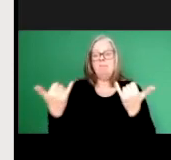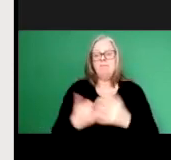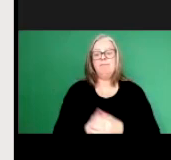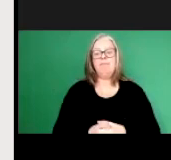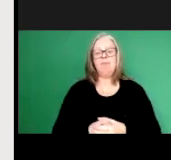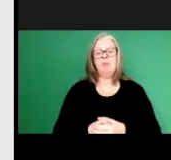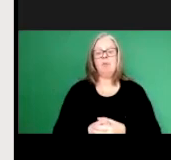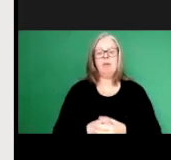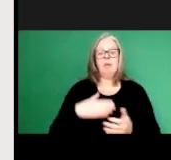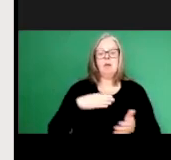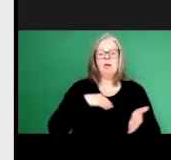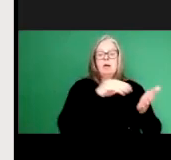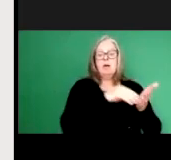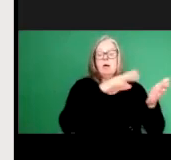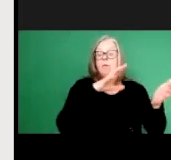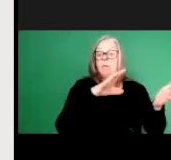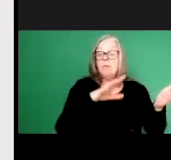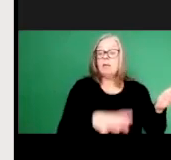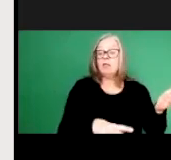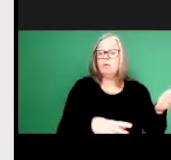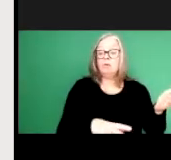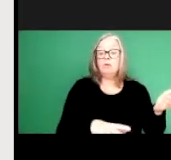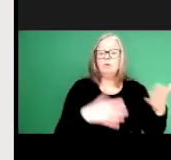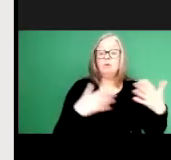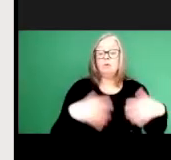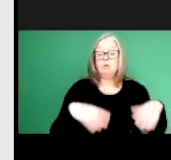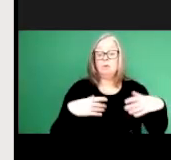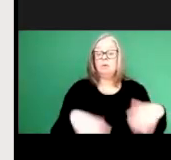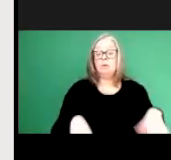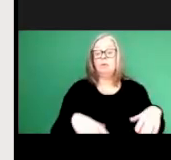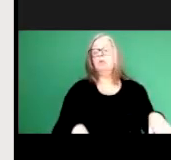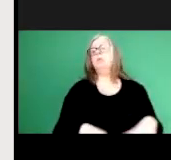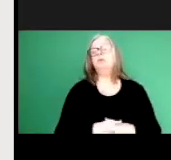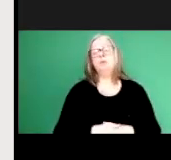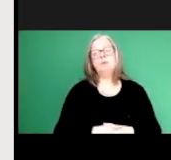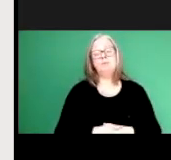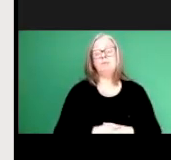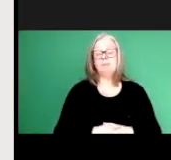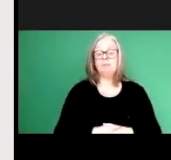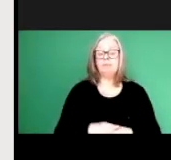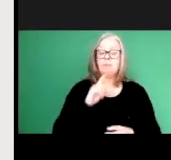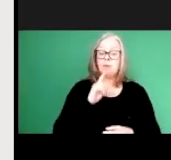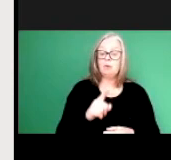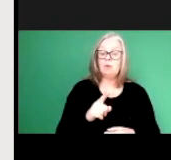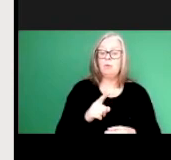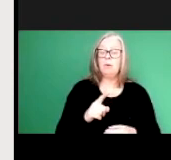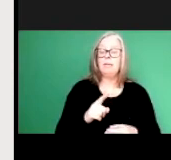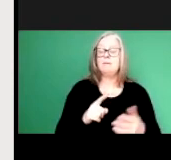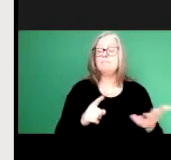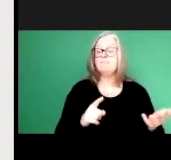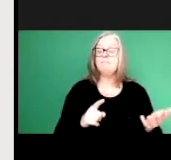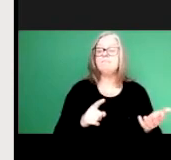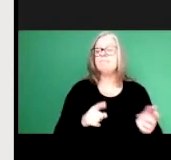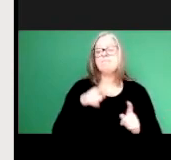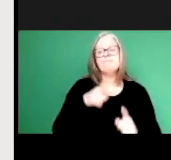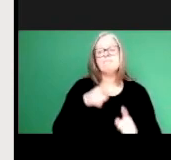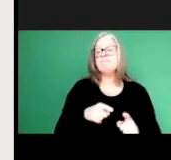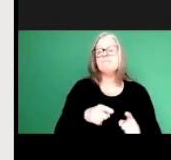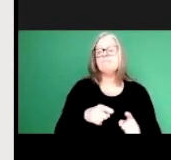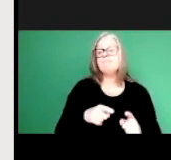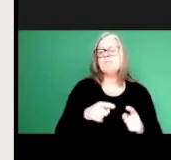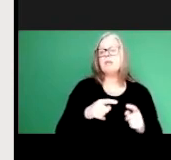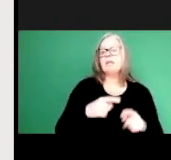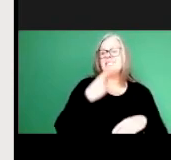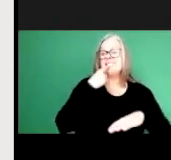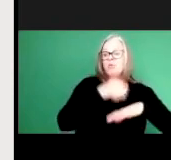more going in to the university about Standing Rock, about, um, about, uh, Flint, um, and so on.